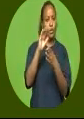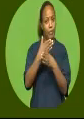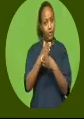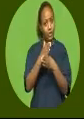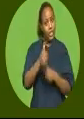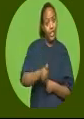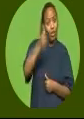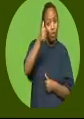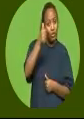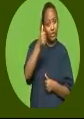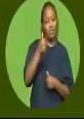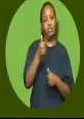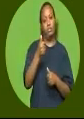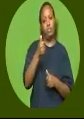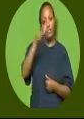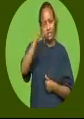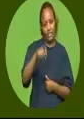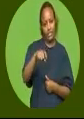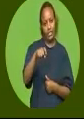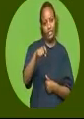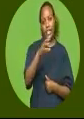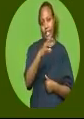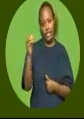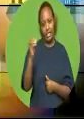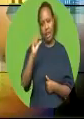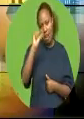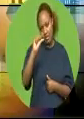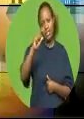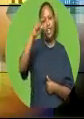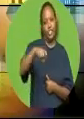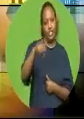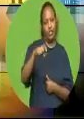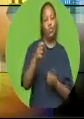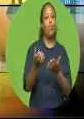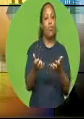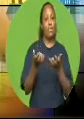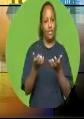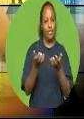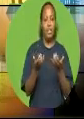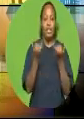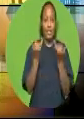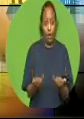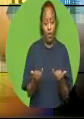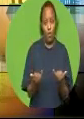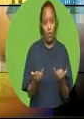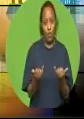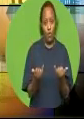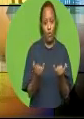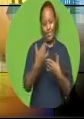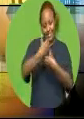the most urgent and less urgent wants. Now, let's summarize